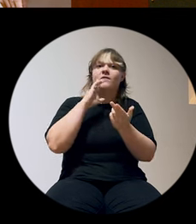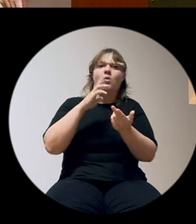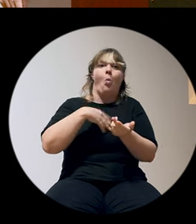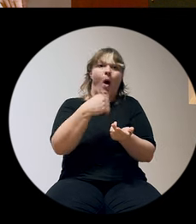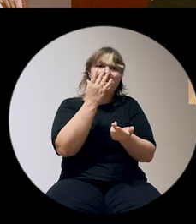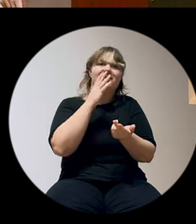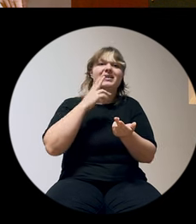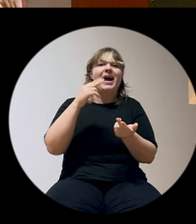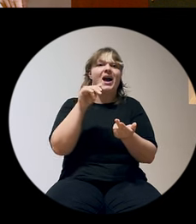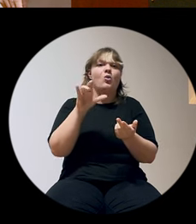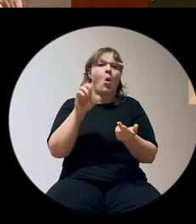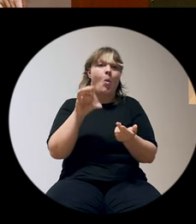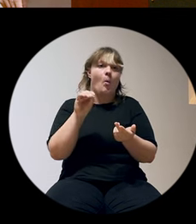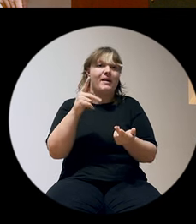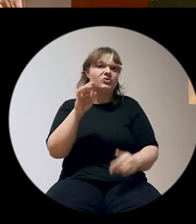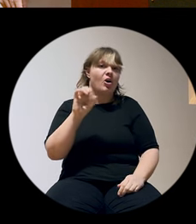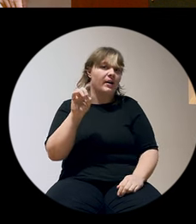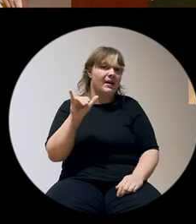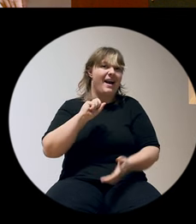capitalist control."